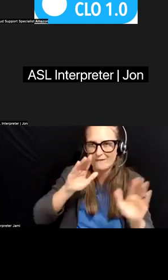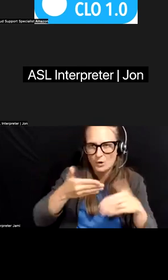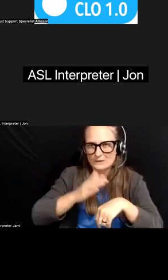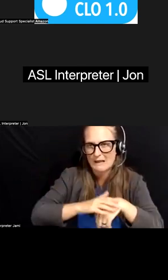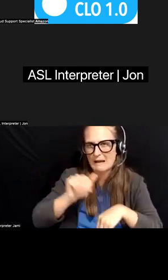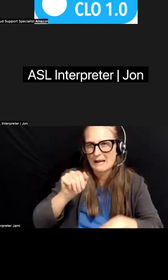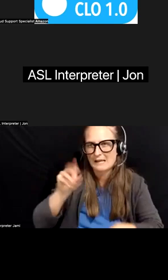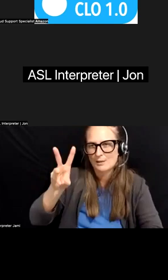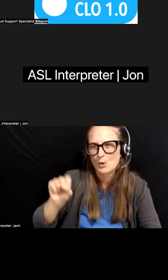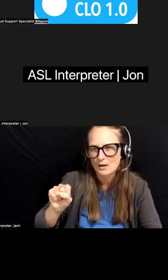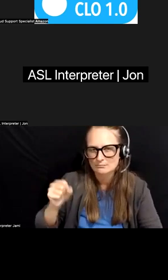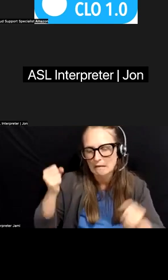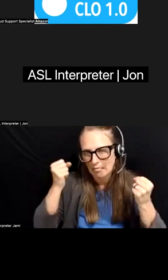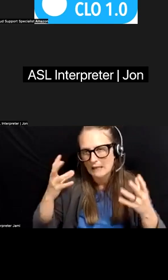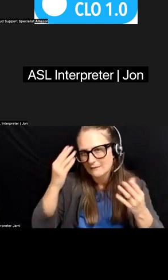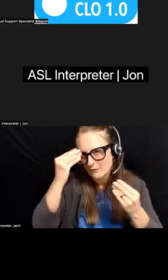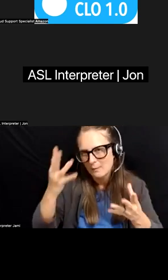Lots of information. Yeah, absolutely.